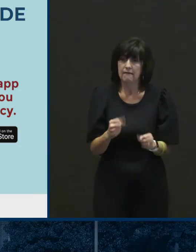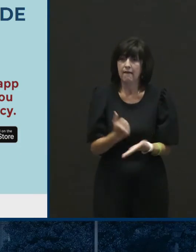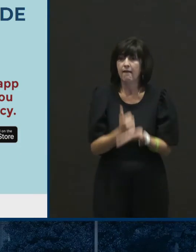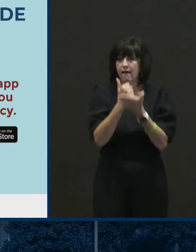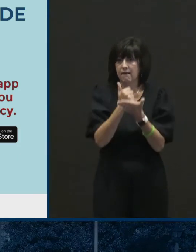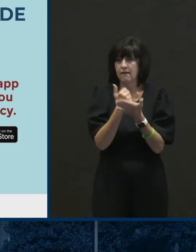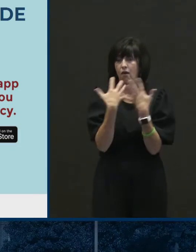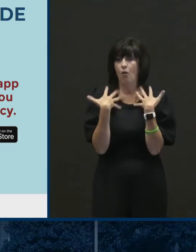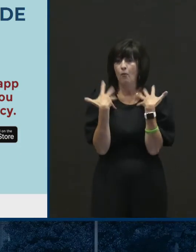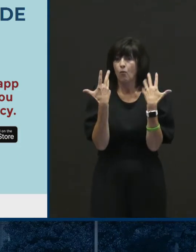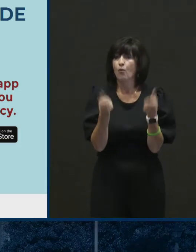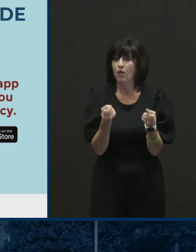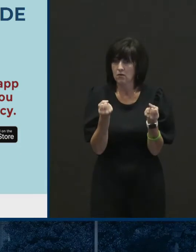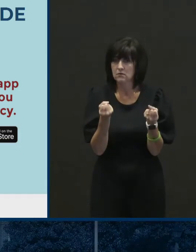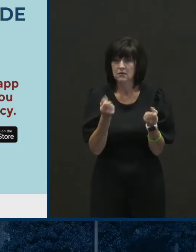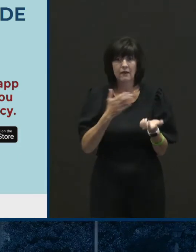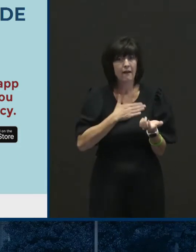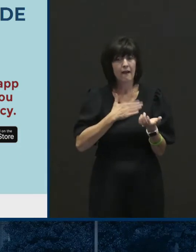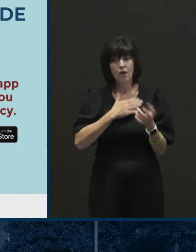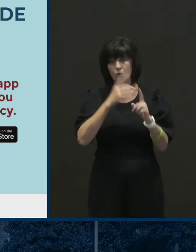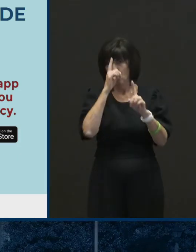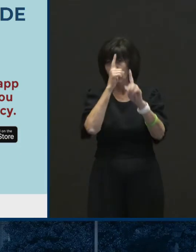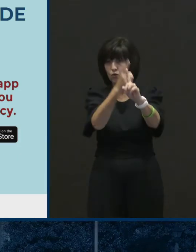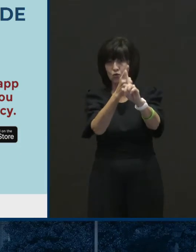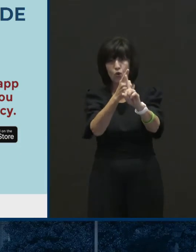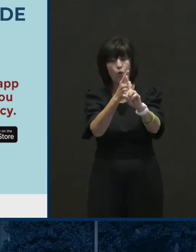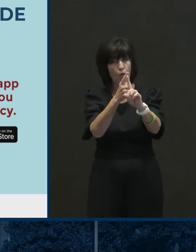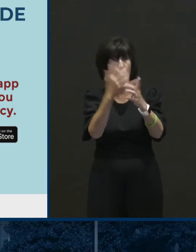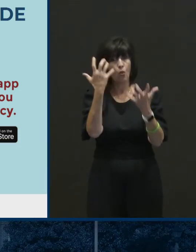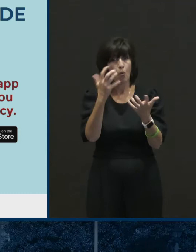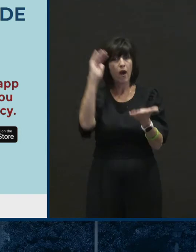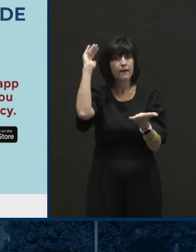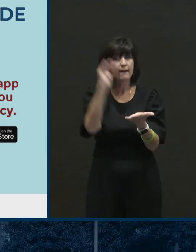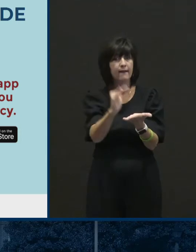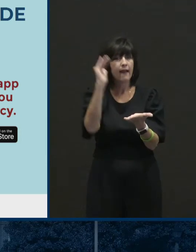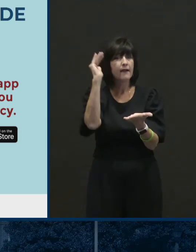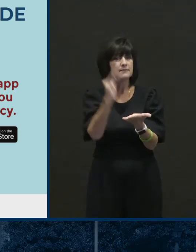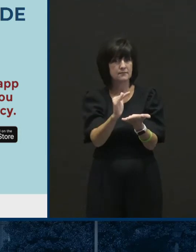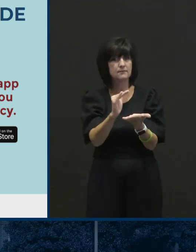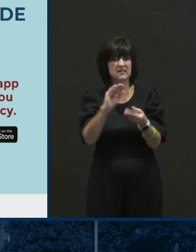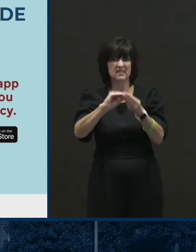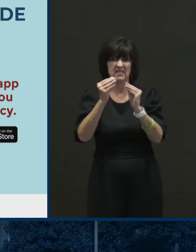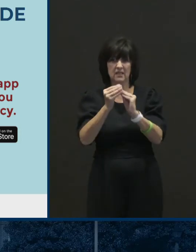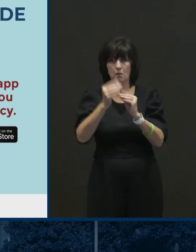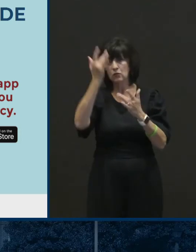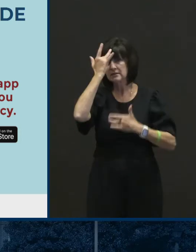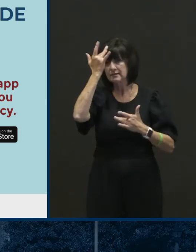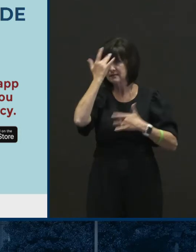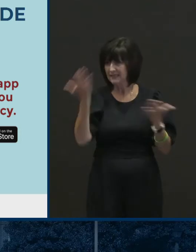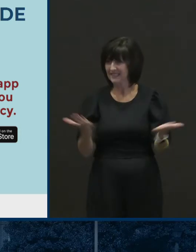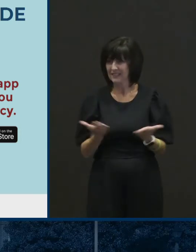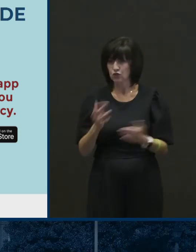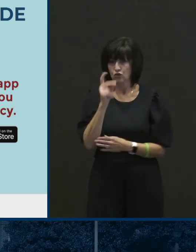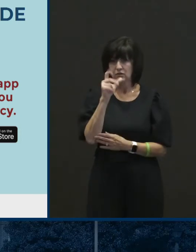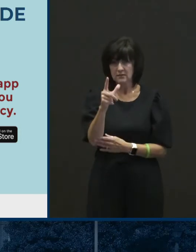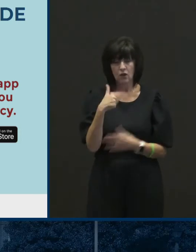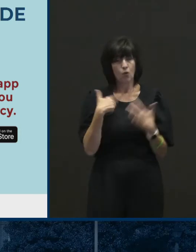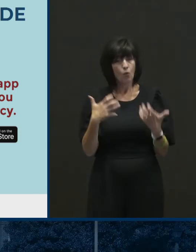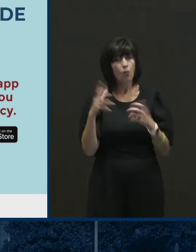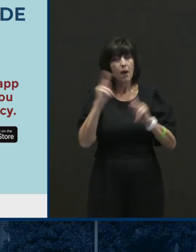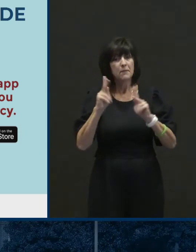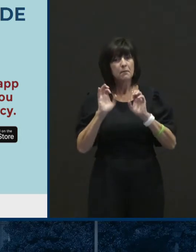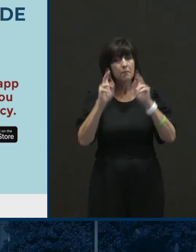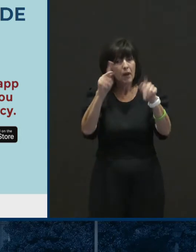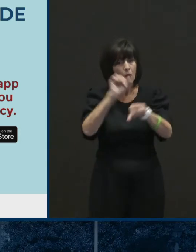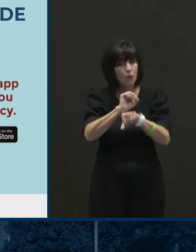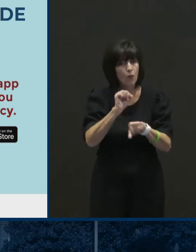the spread of COVID-19 in Delaware, to get children back in the classrooms and people back to work, and we'll continue on that. We